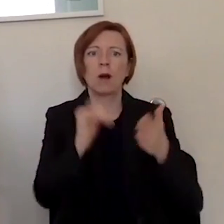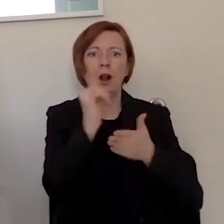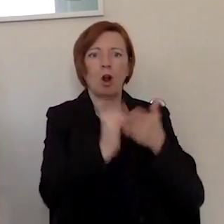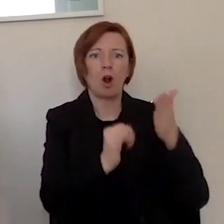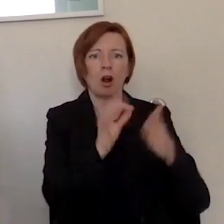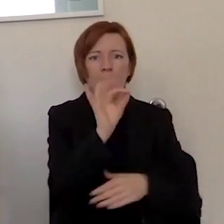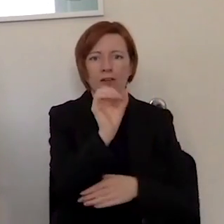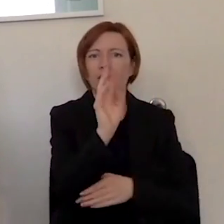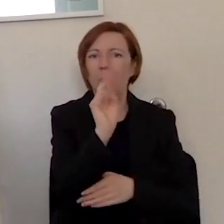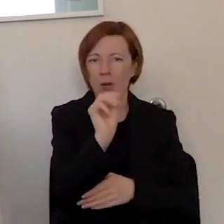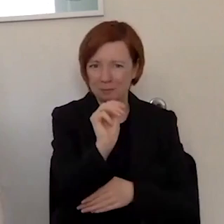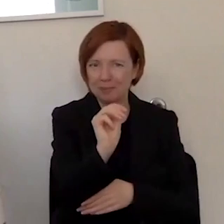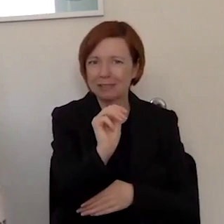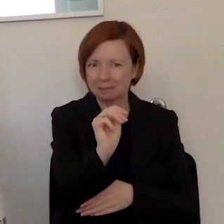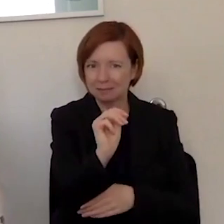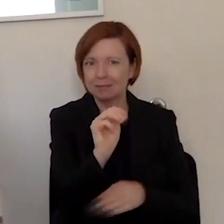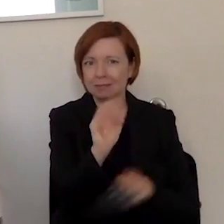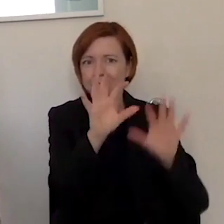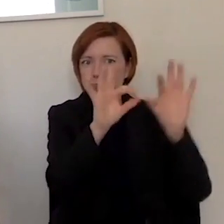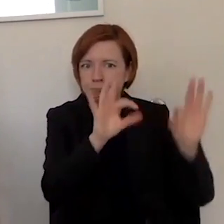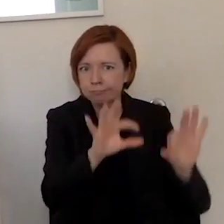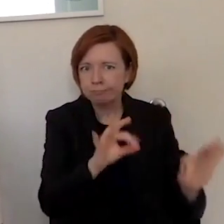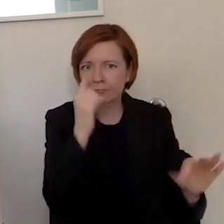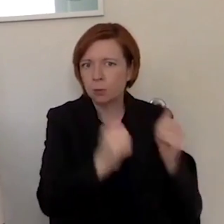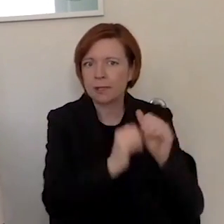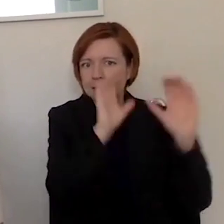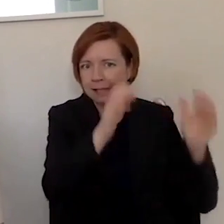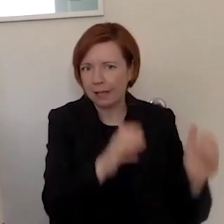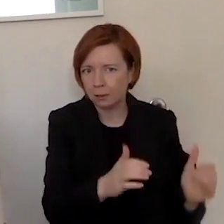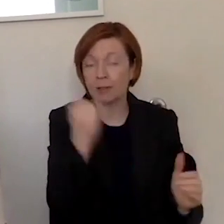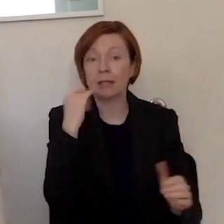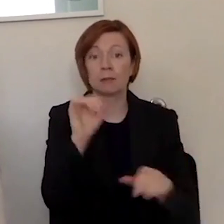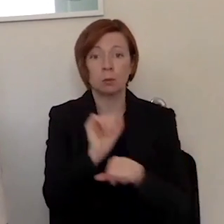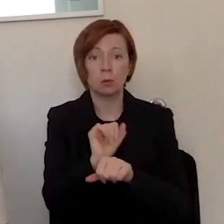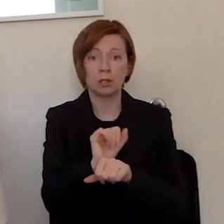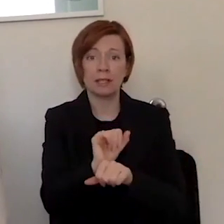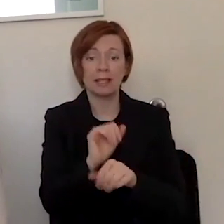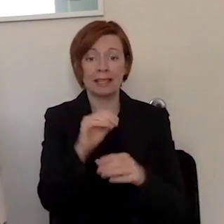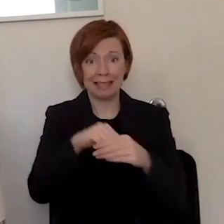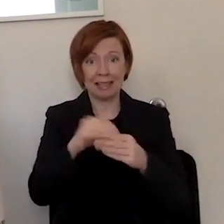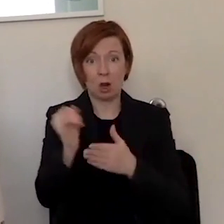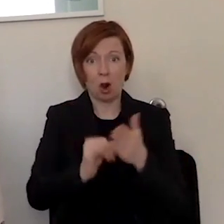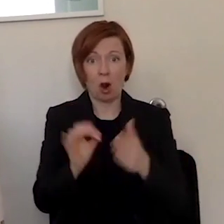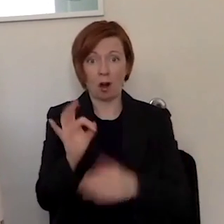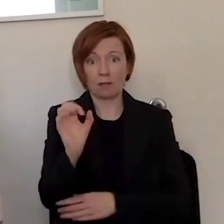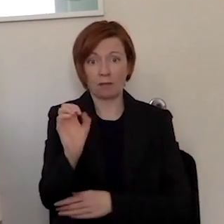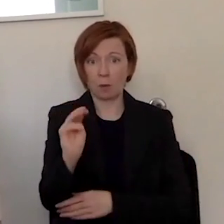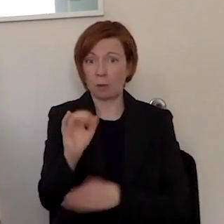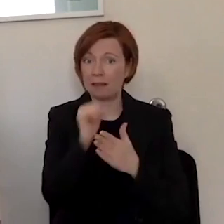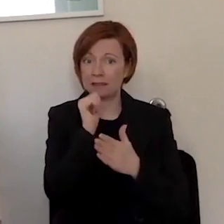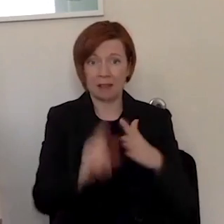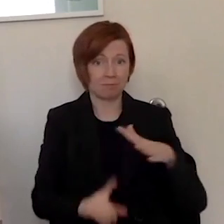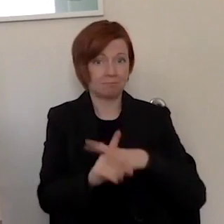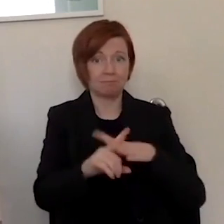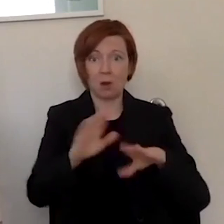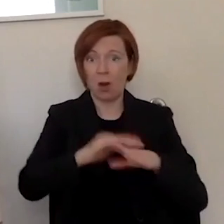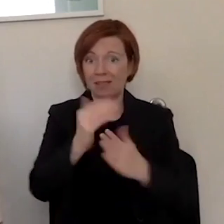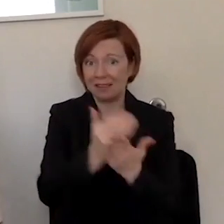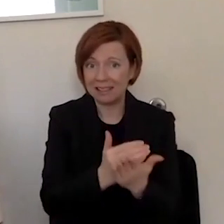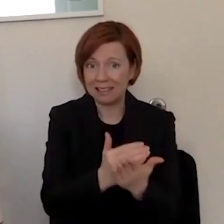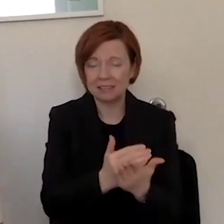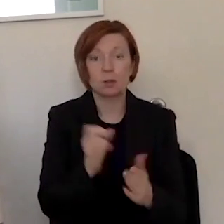art forms fall under each of these categories. If you're working in an art form that doesn't appear there on that list, or you're unsure